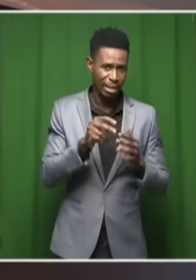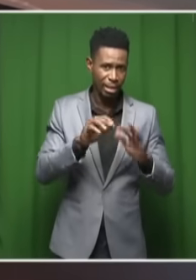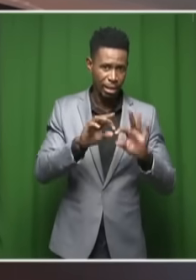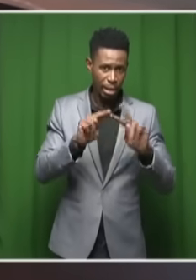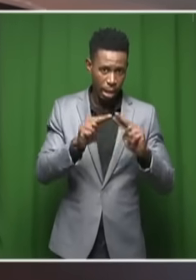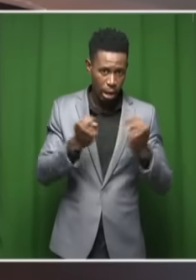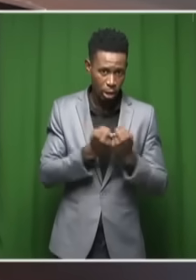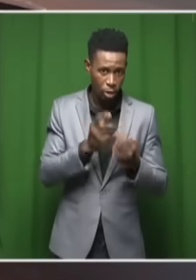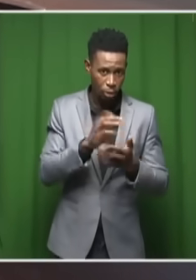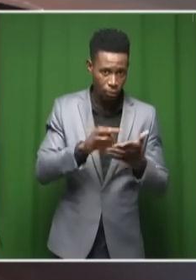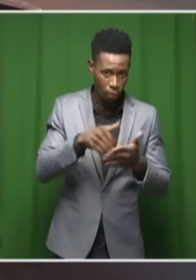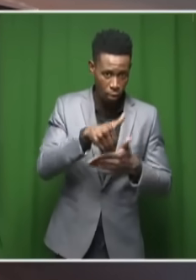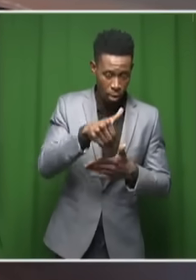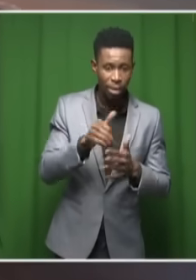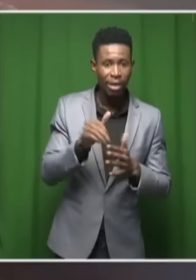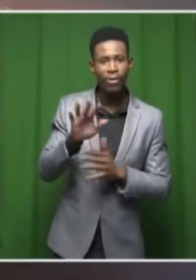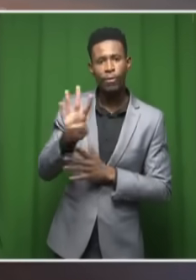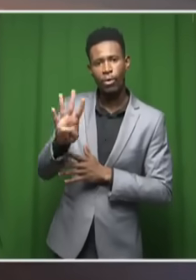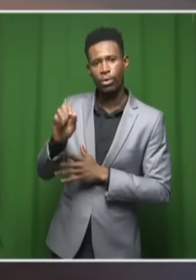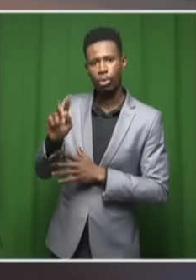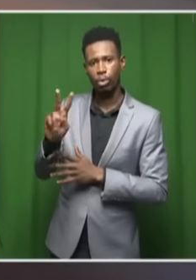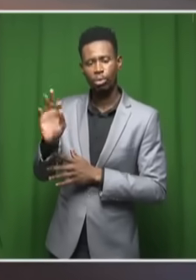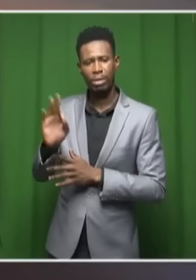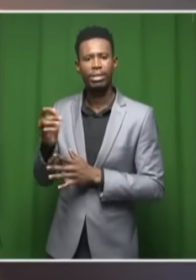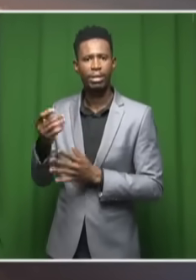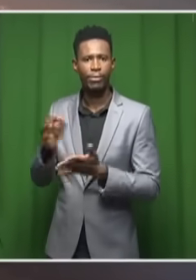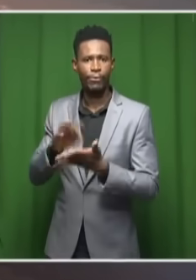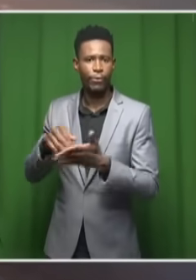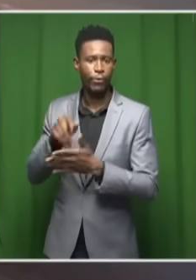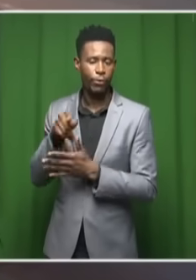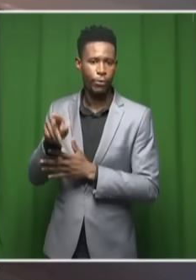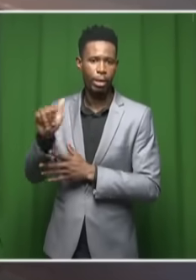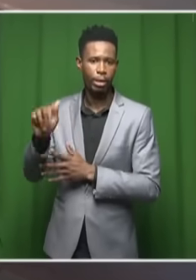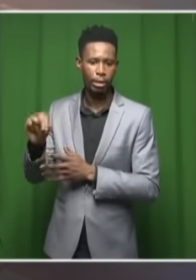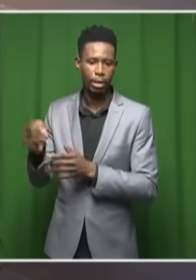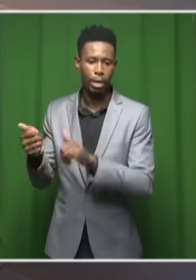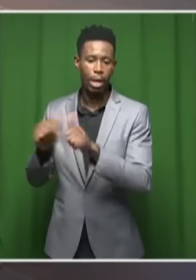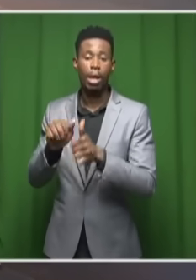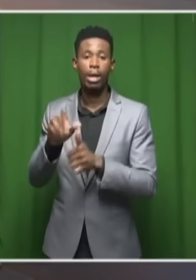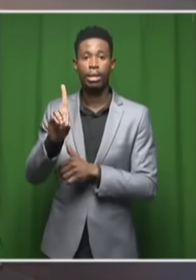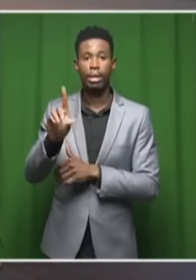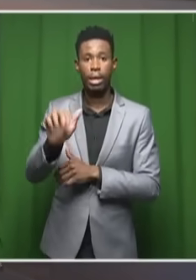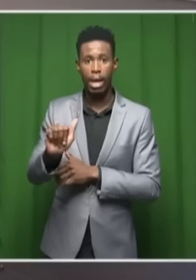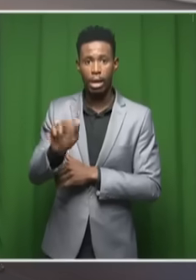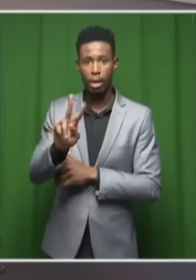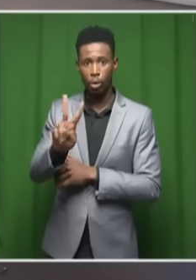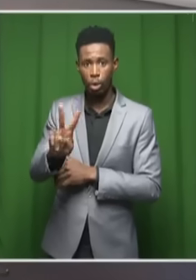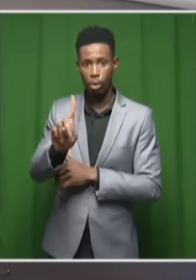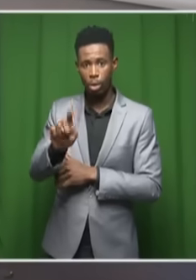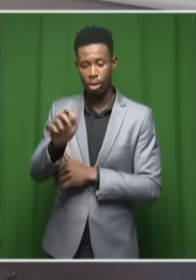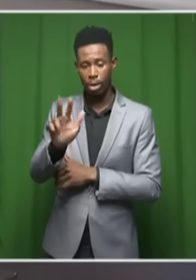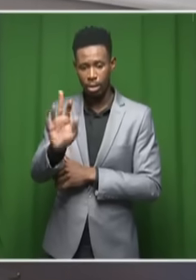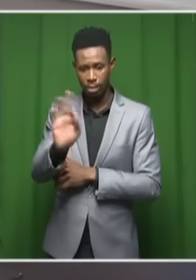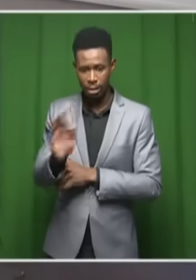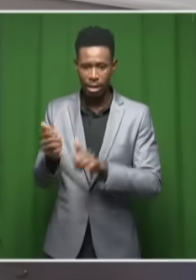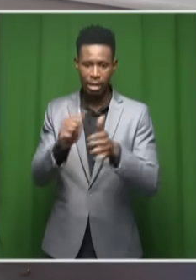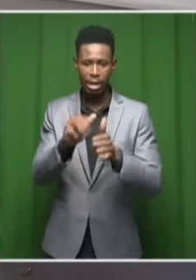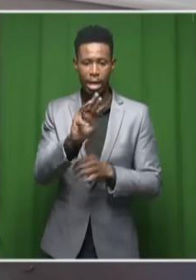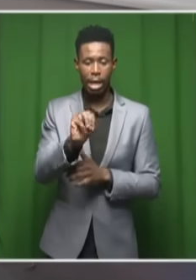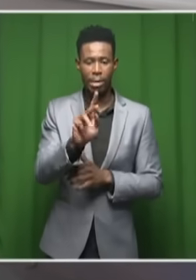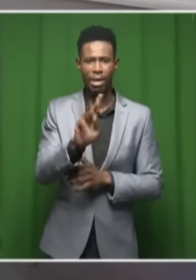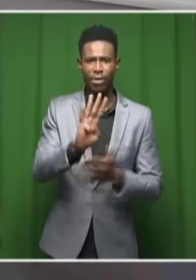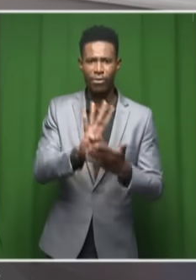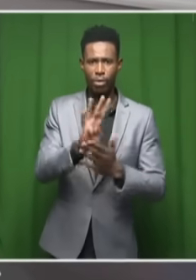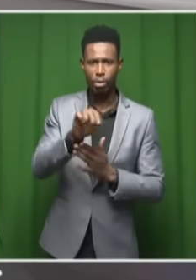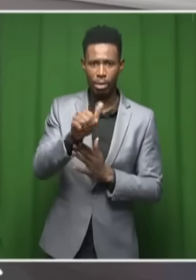by the Democratic Alliance at 21.8%, MK taking 14.6% of that slice, and 9.5%